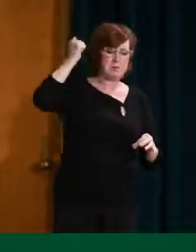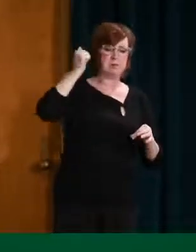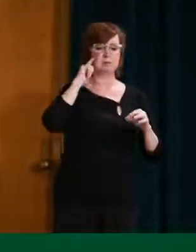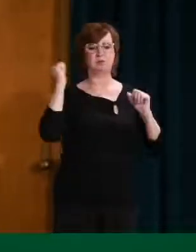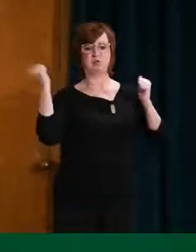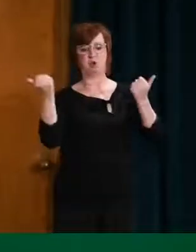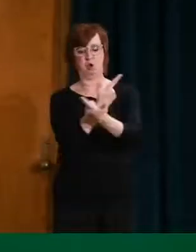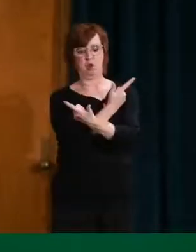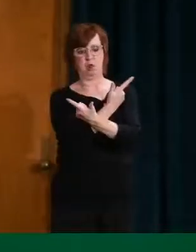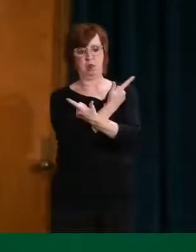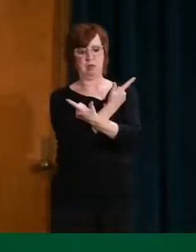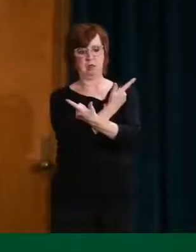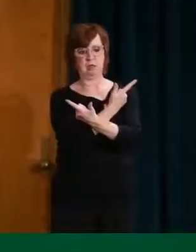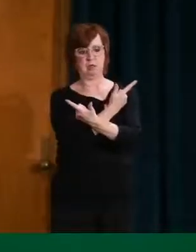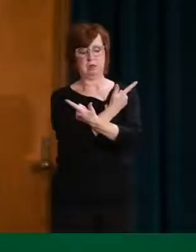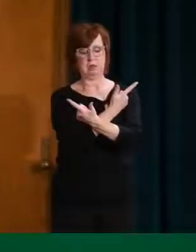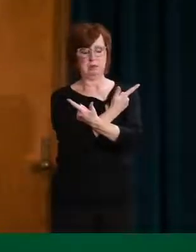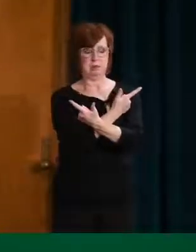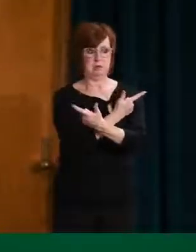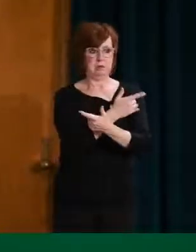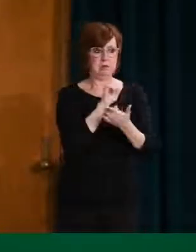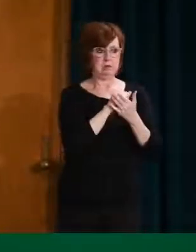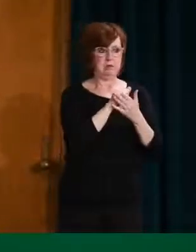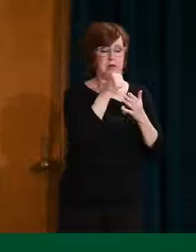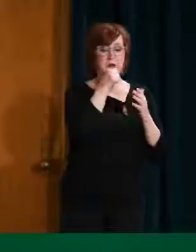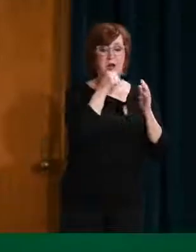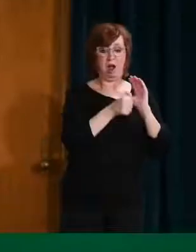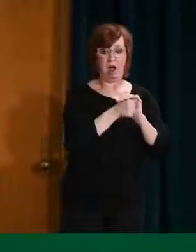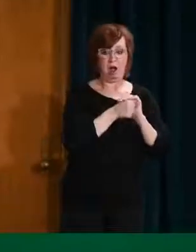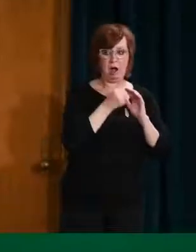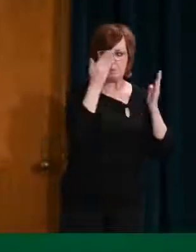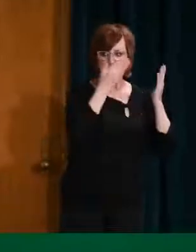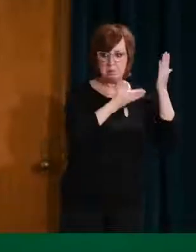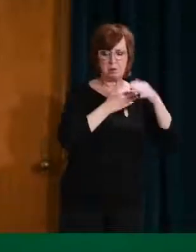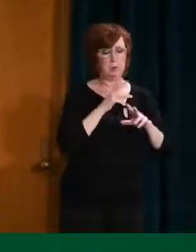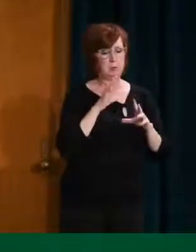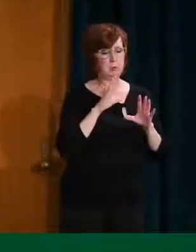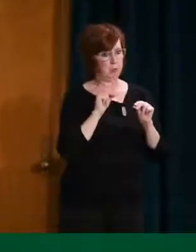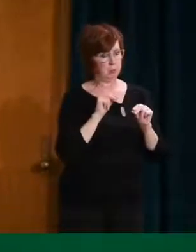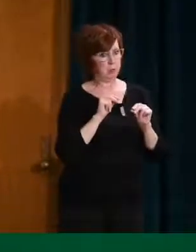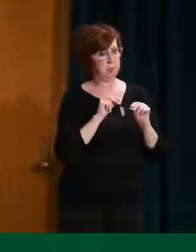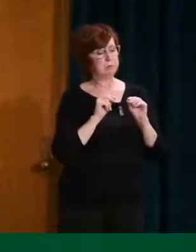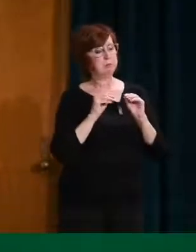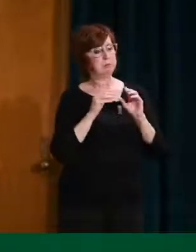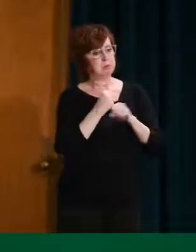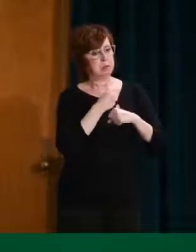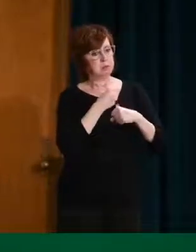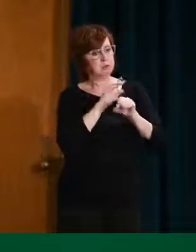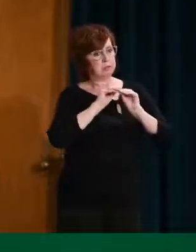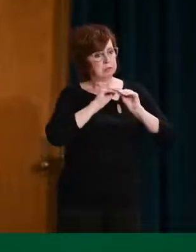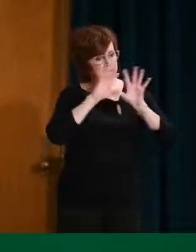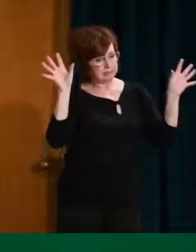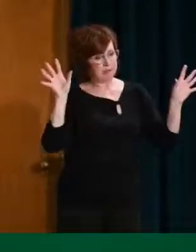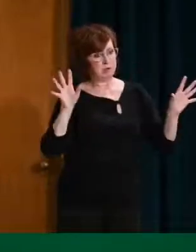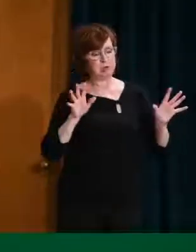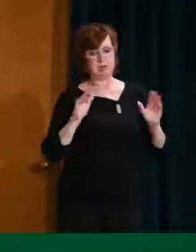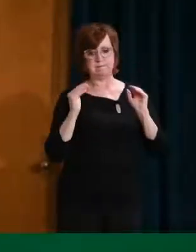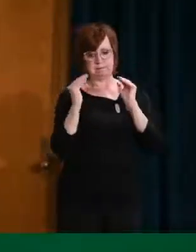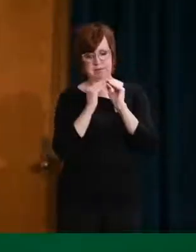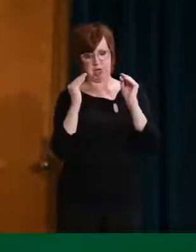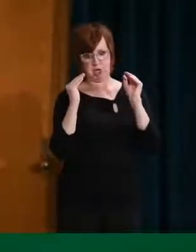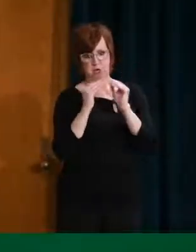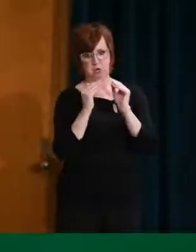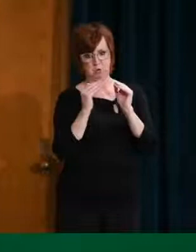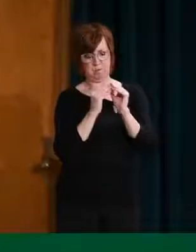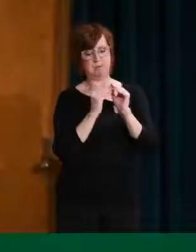in a transparent and accountable and fair way. I would So just... we're starting